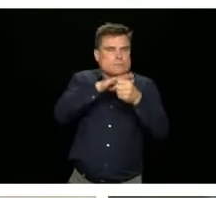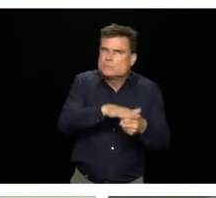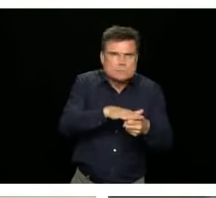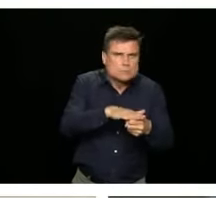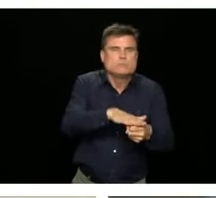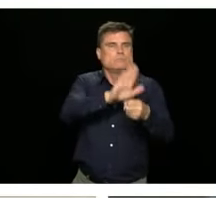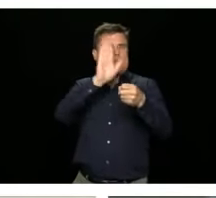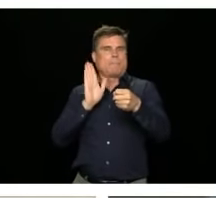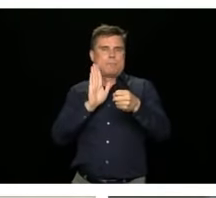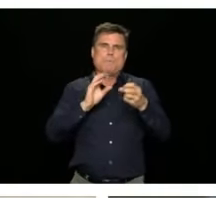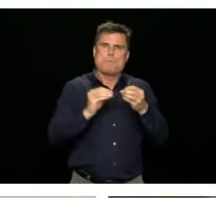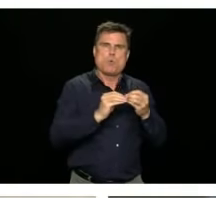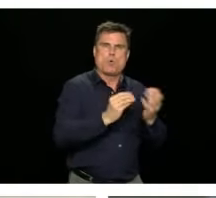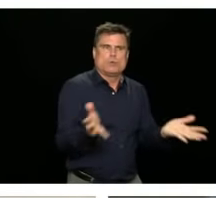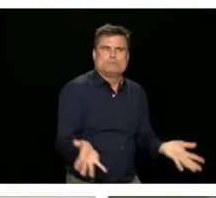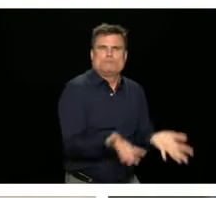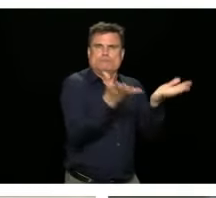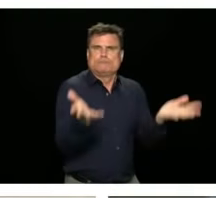Specifically, these things